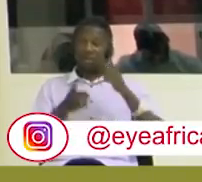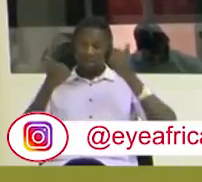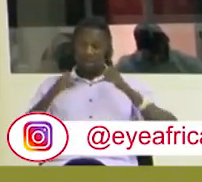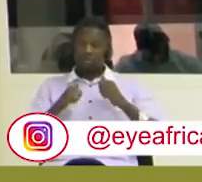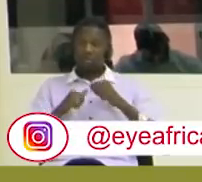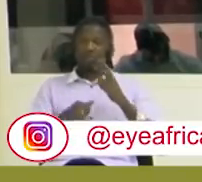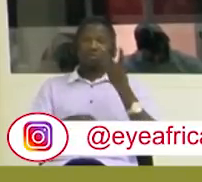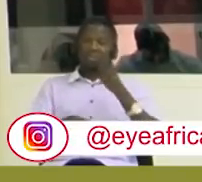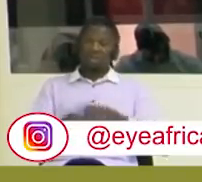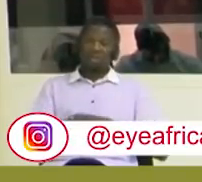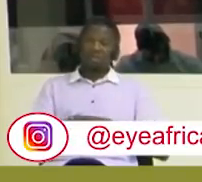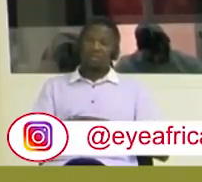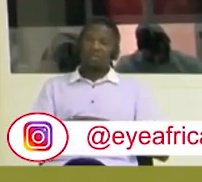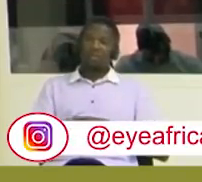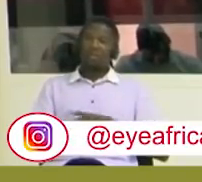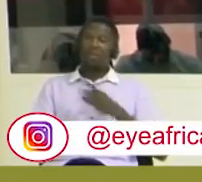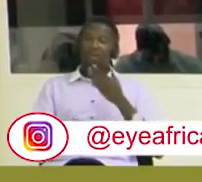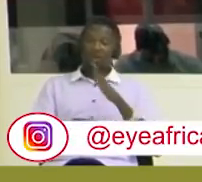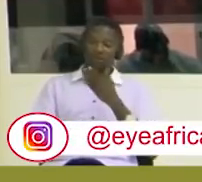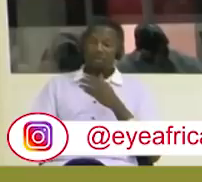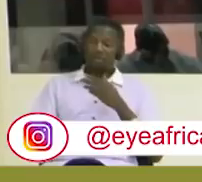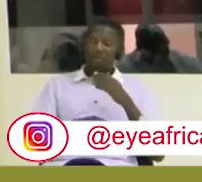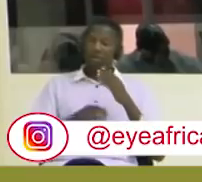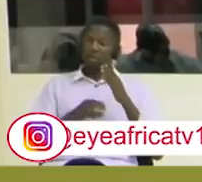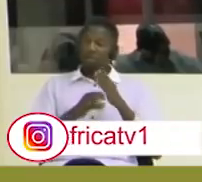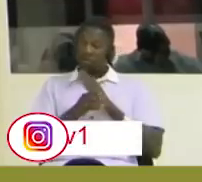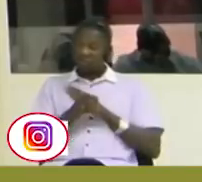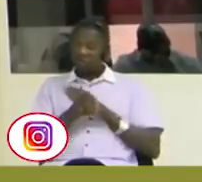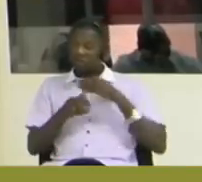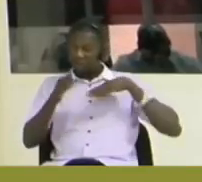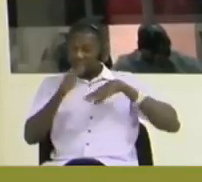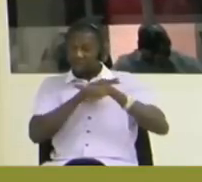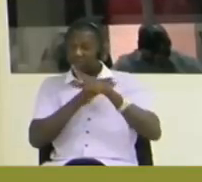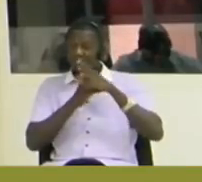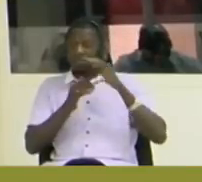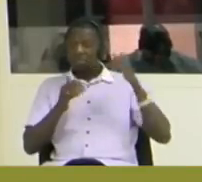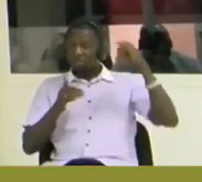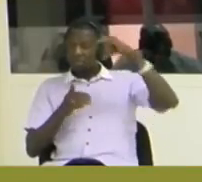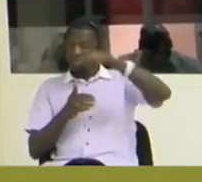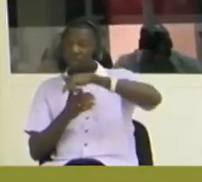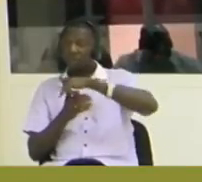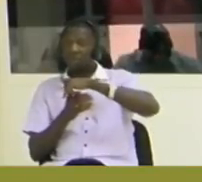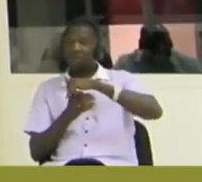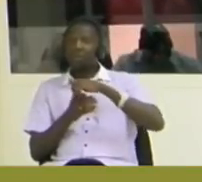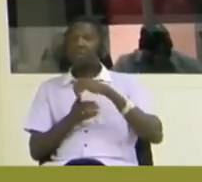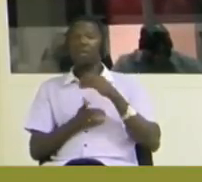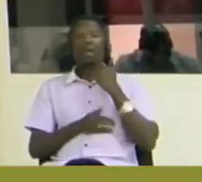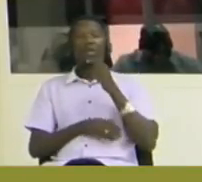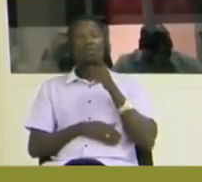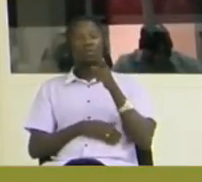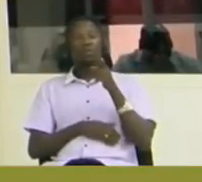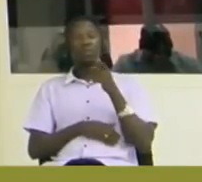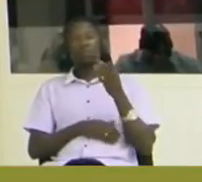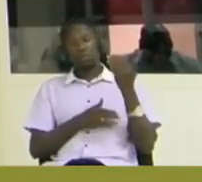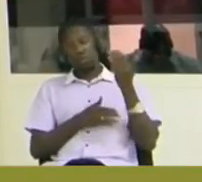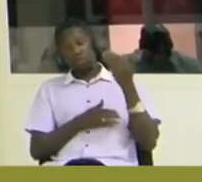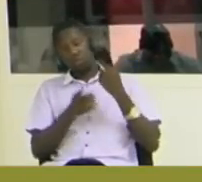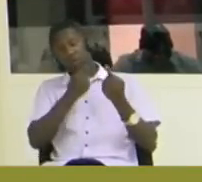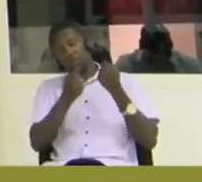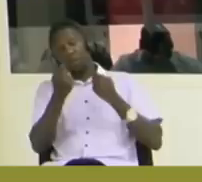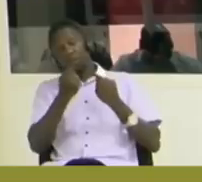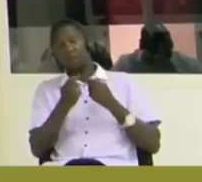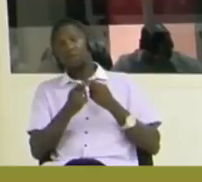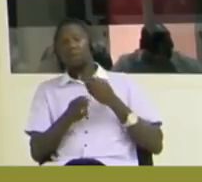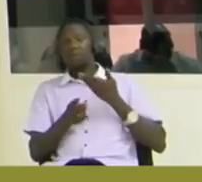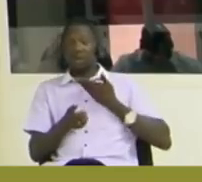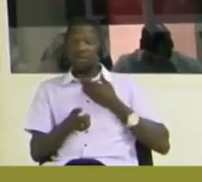happened twice. Even just before he entered the plane, he asked you to come again and you had